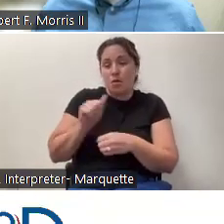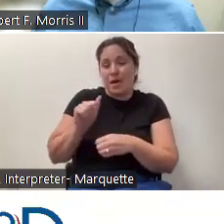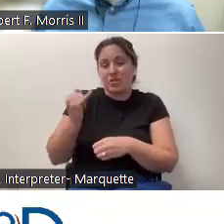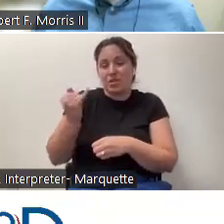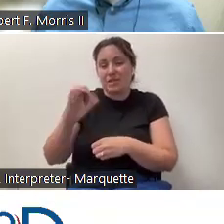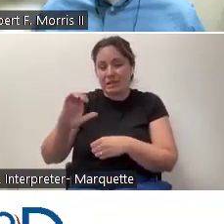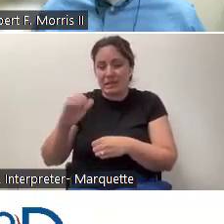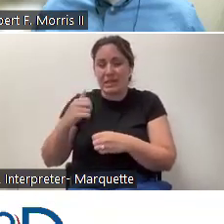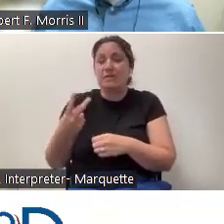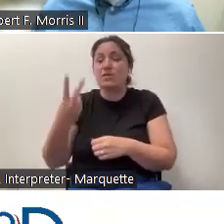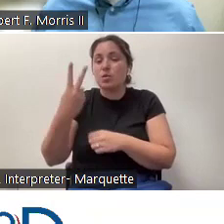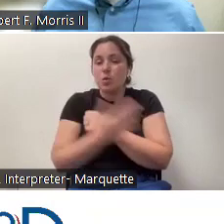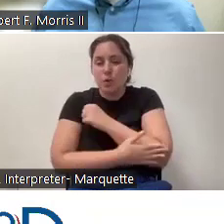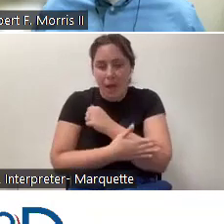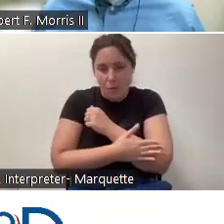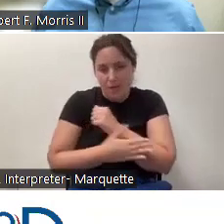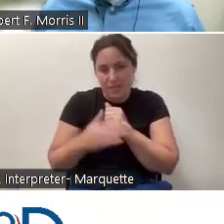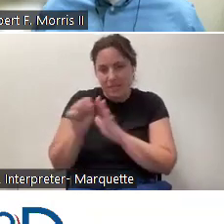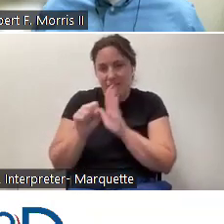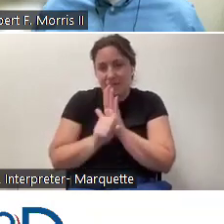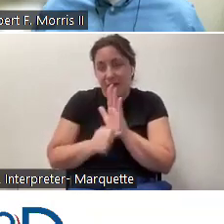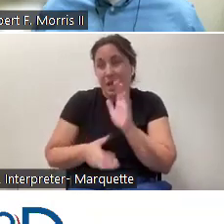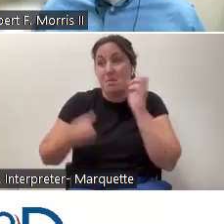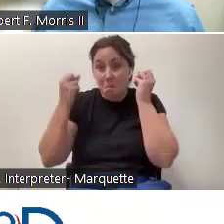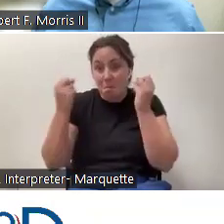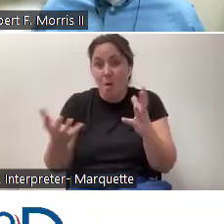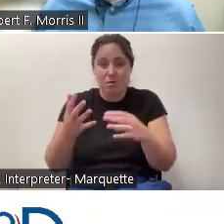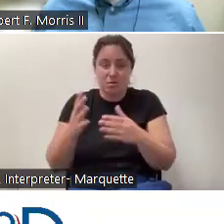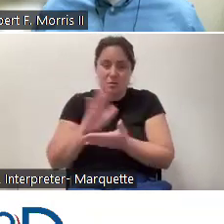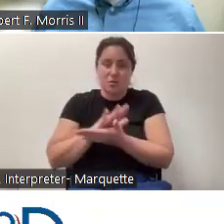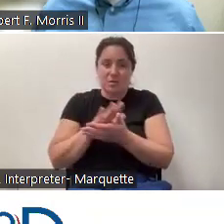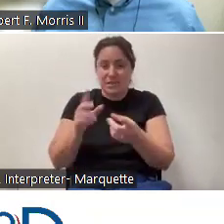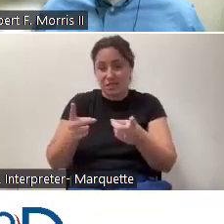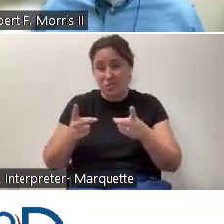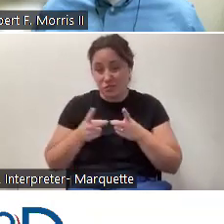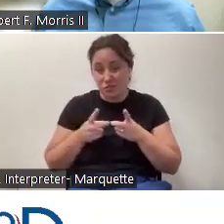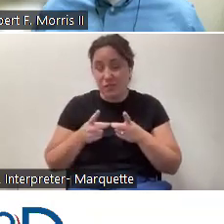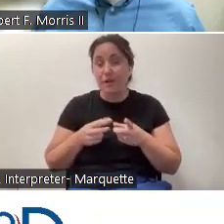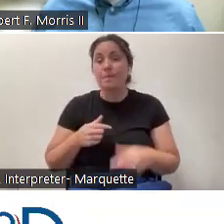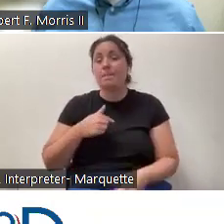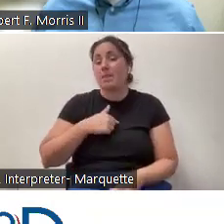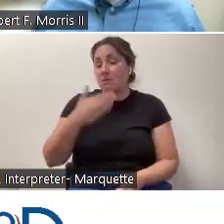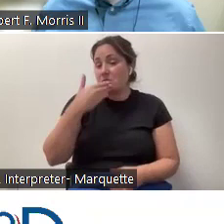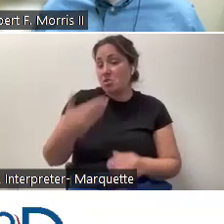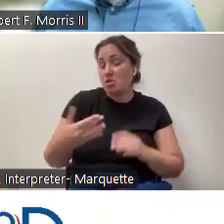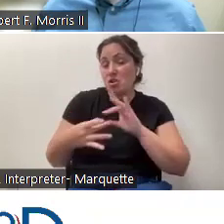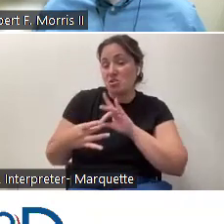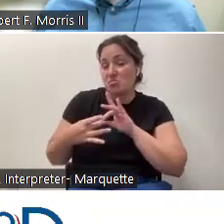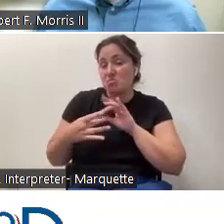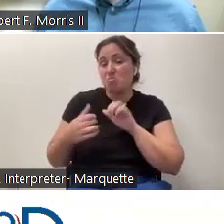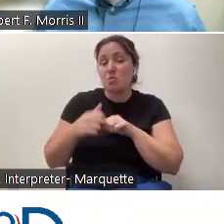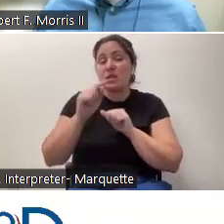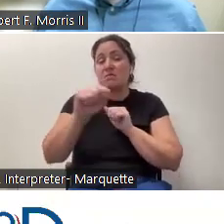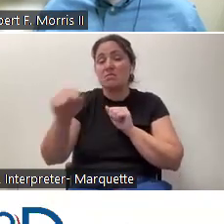so multiple school districts within those counties. So I'm have pretty good relationships with the teams that run